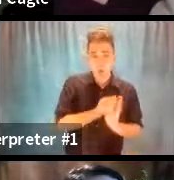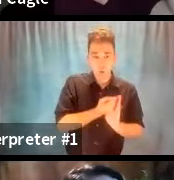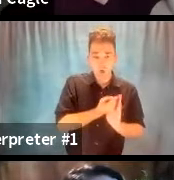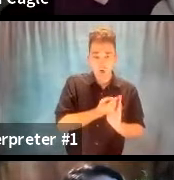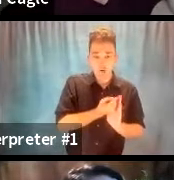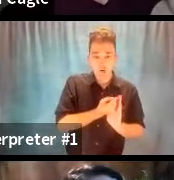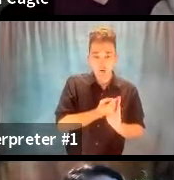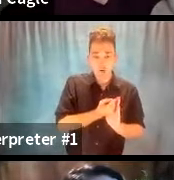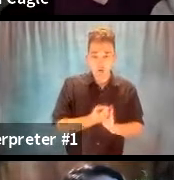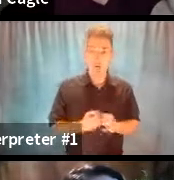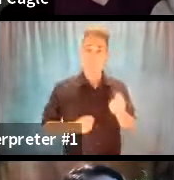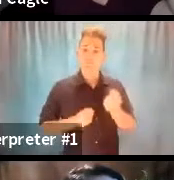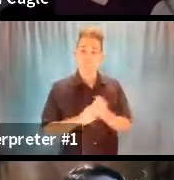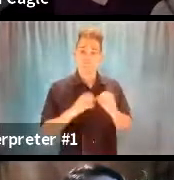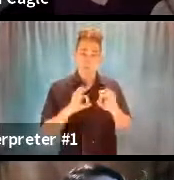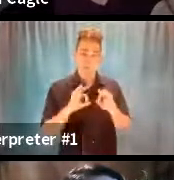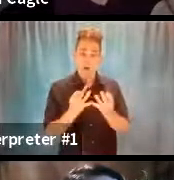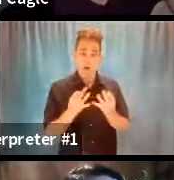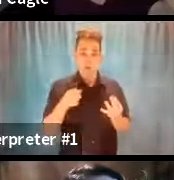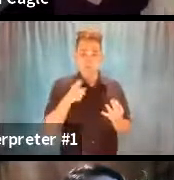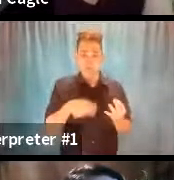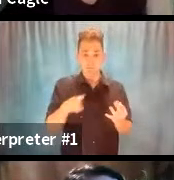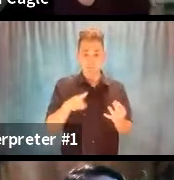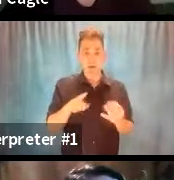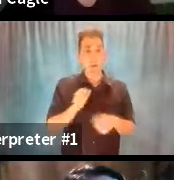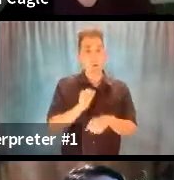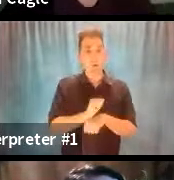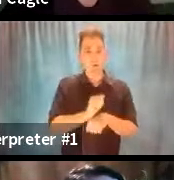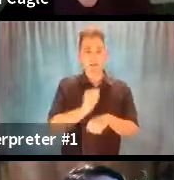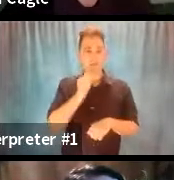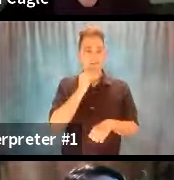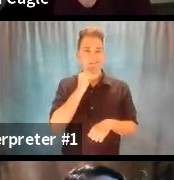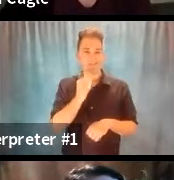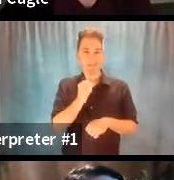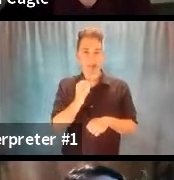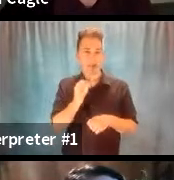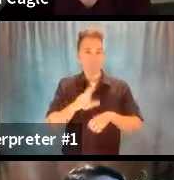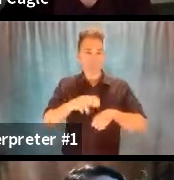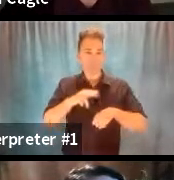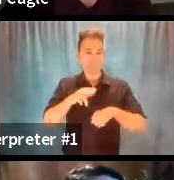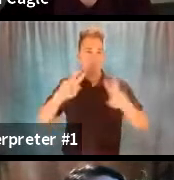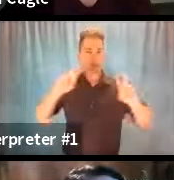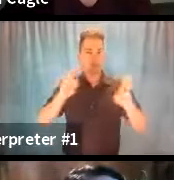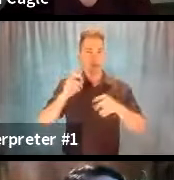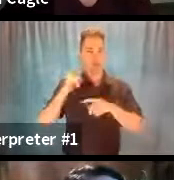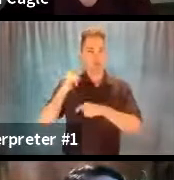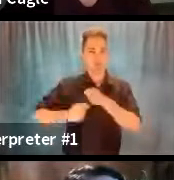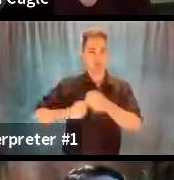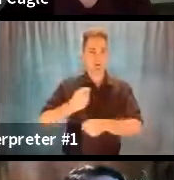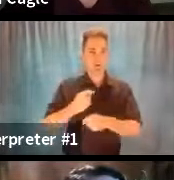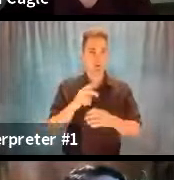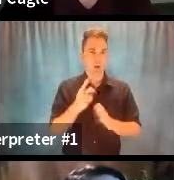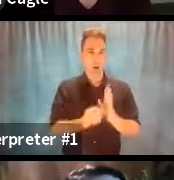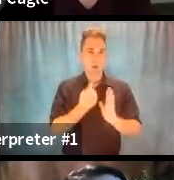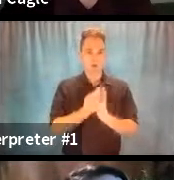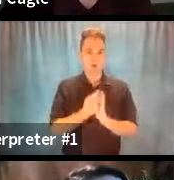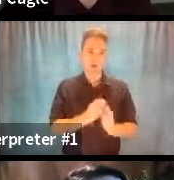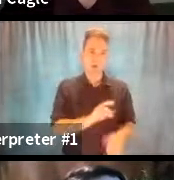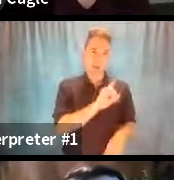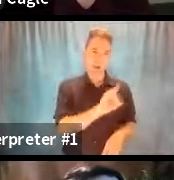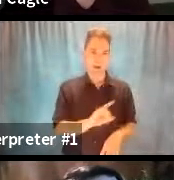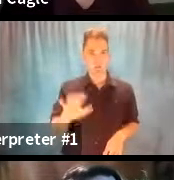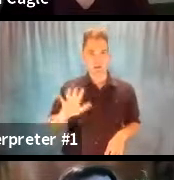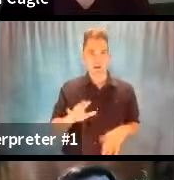those non-traditional hours, and those hours need to be expanded. They need to